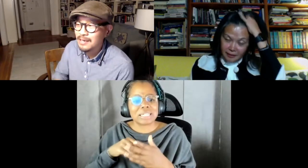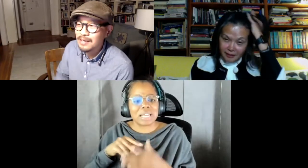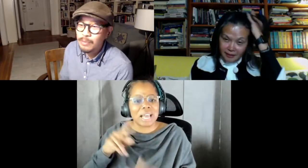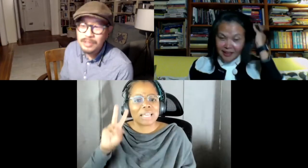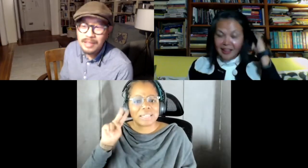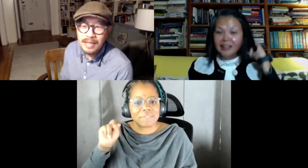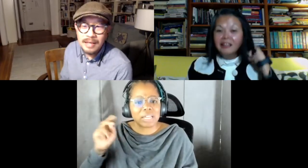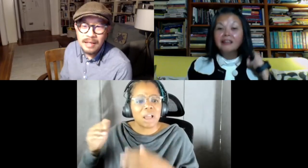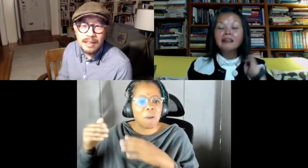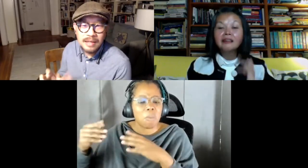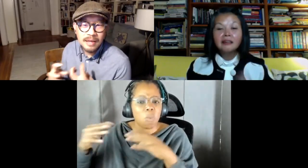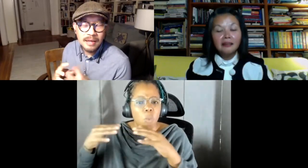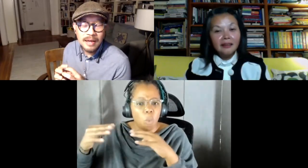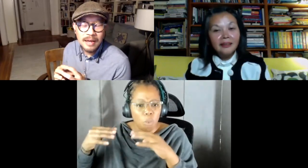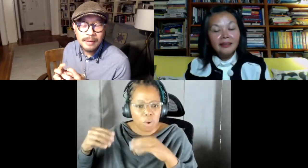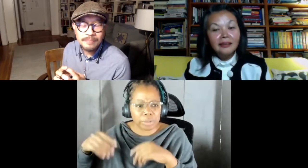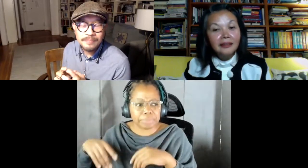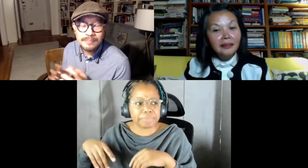which